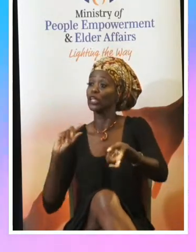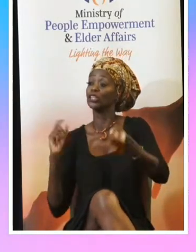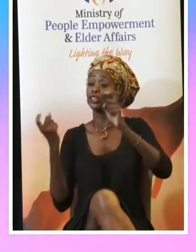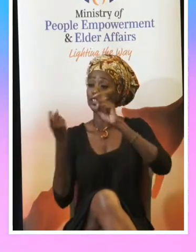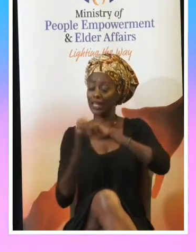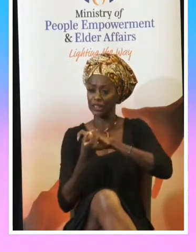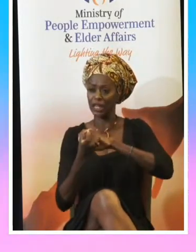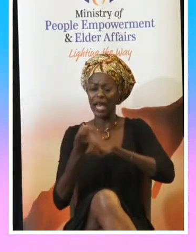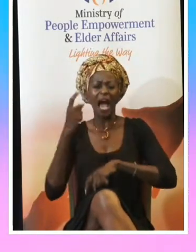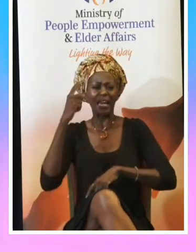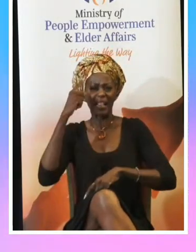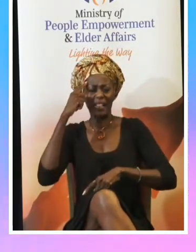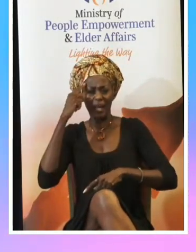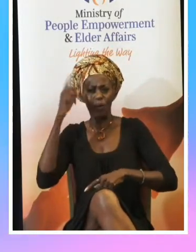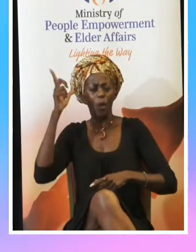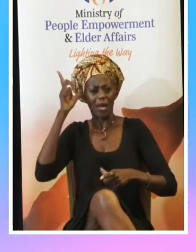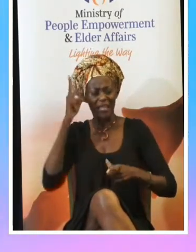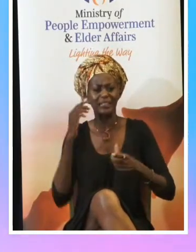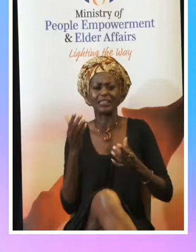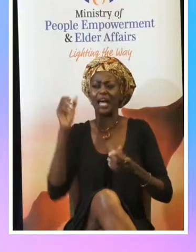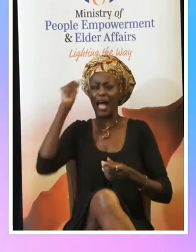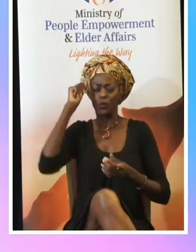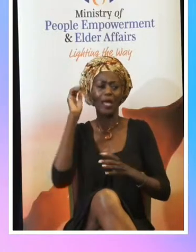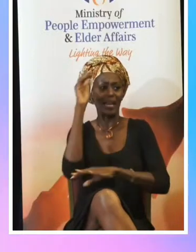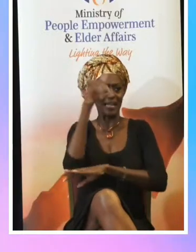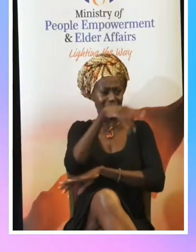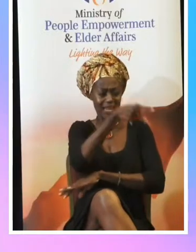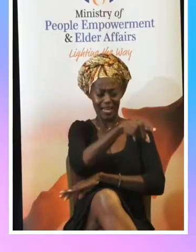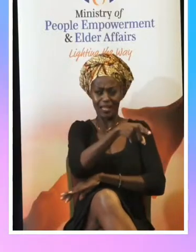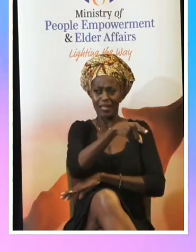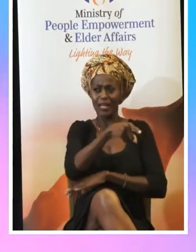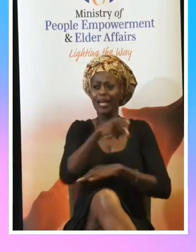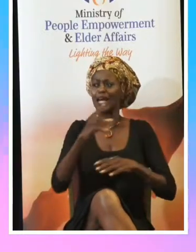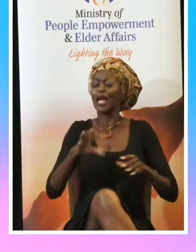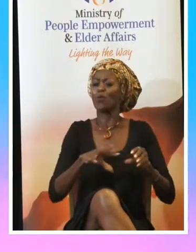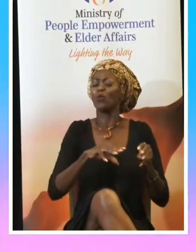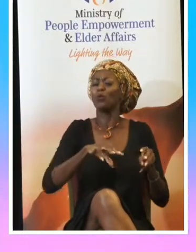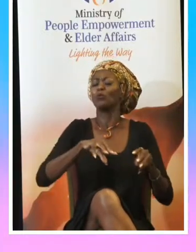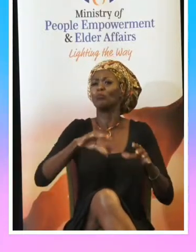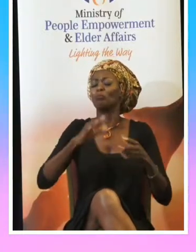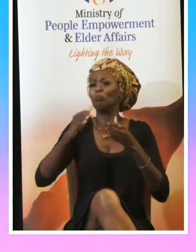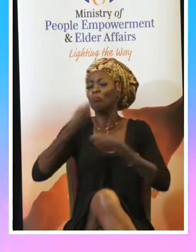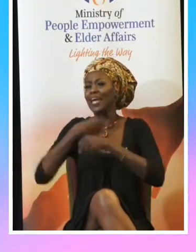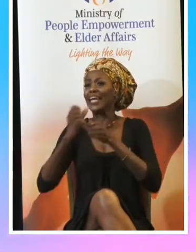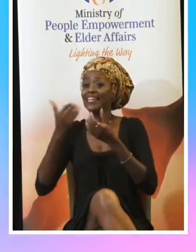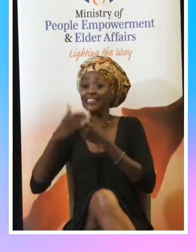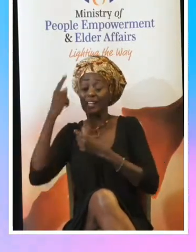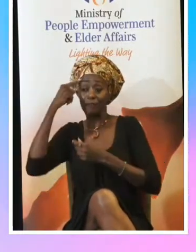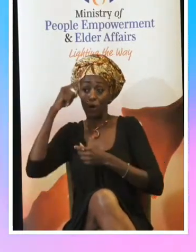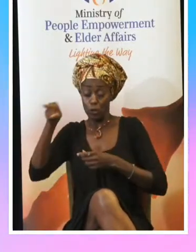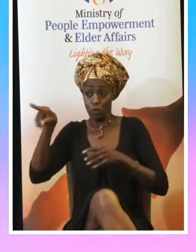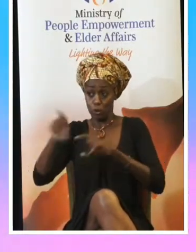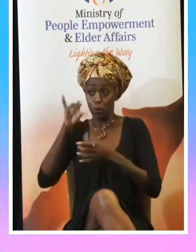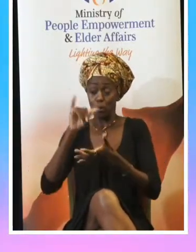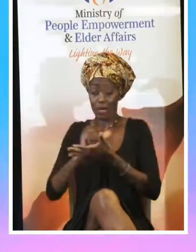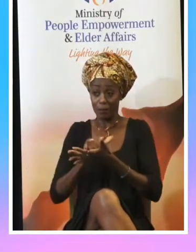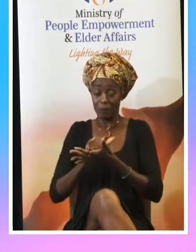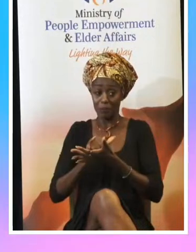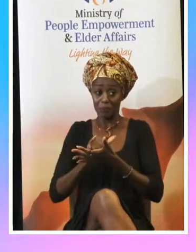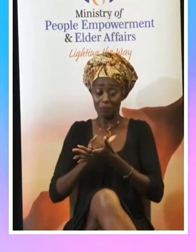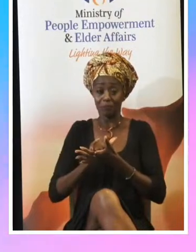Anduile tonight, we will be in a position to better do that. So I want to commend you. I listened to you in the Senate very recently. You were